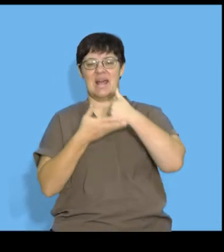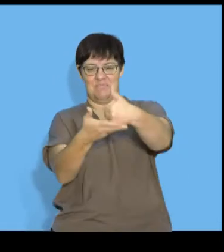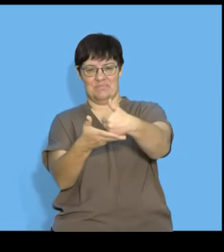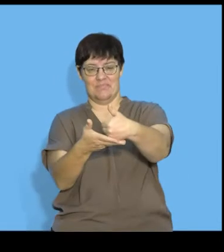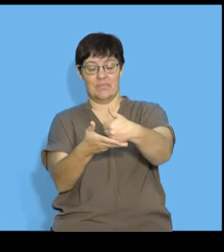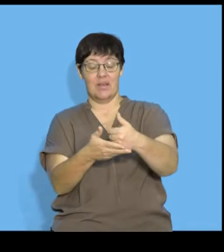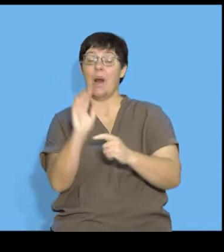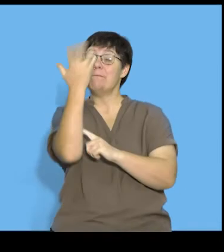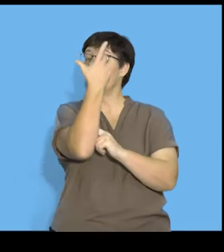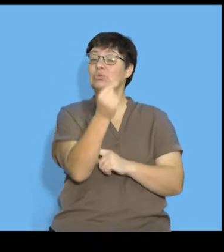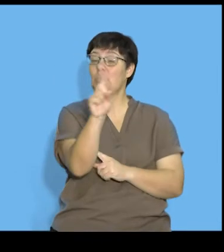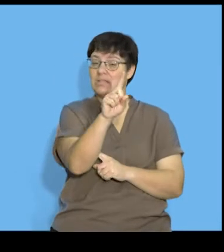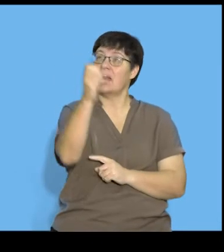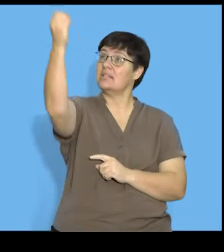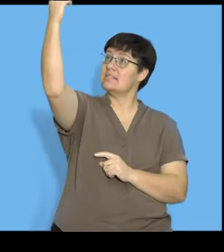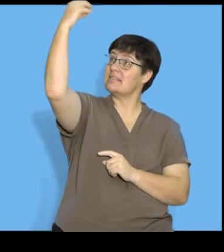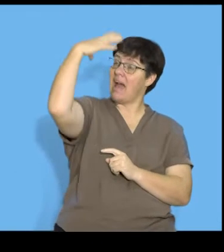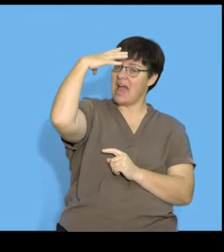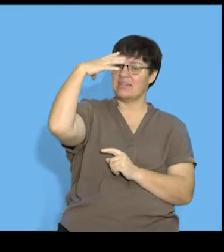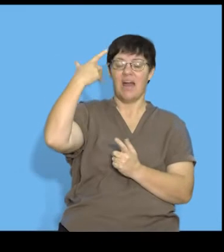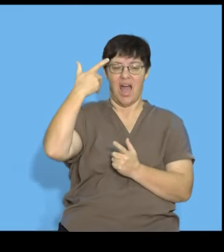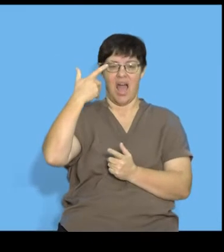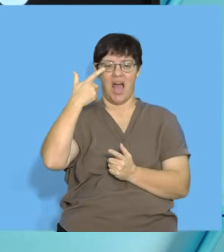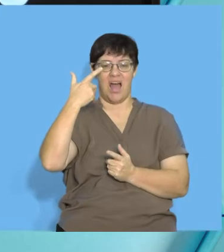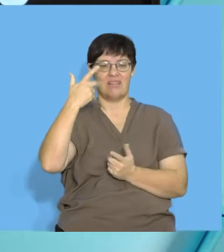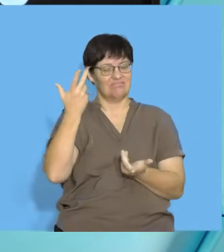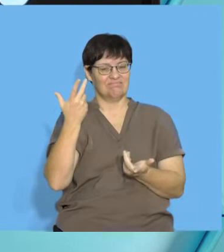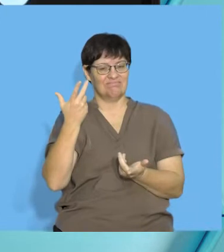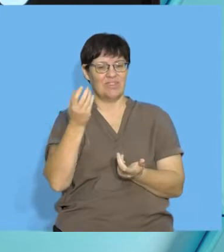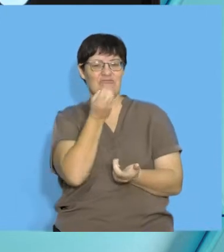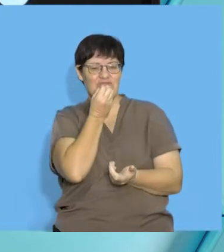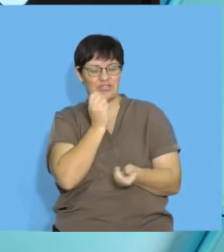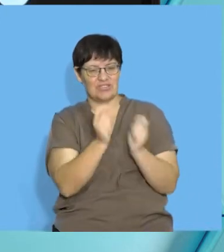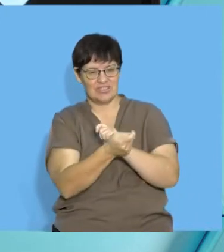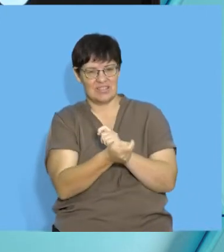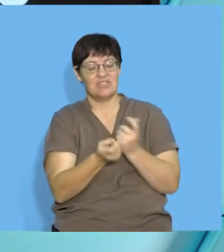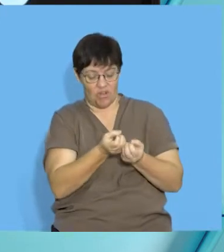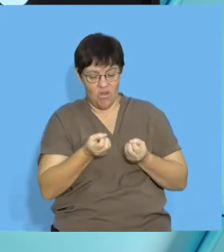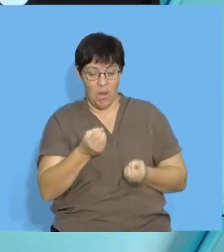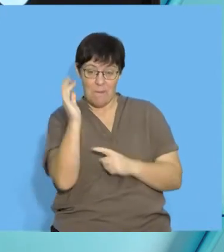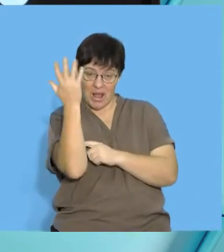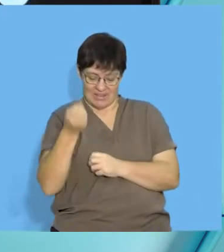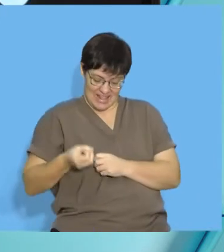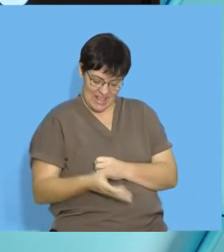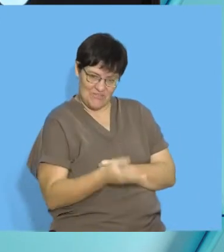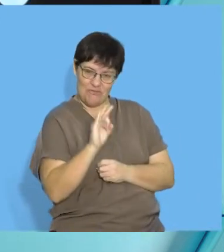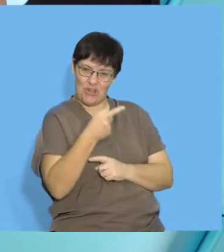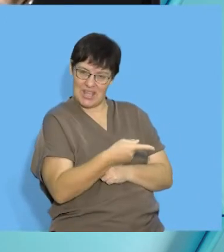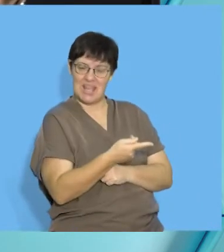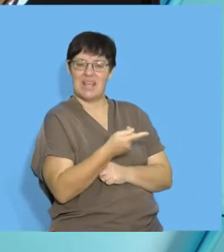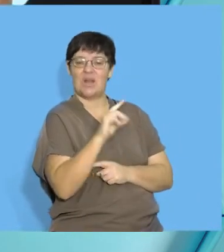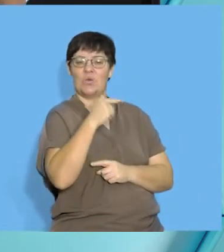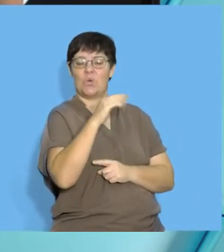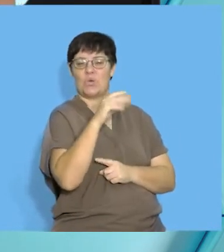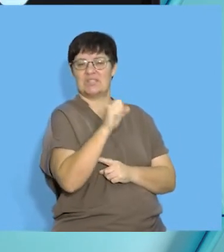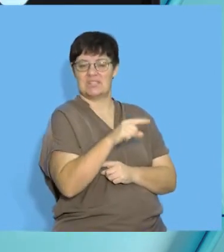food, photosynthesis, glucose. So the plant gives it glucose, and what does the fungi do? It helps